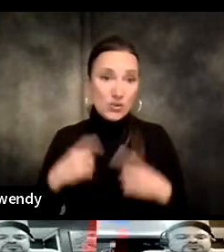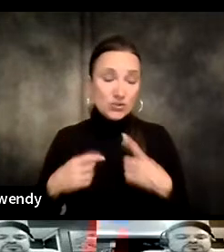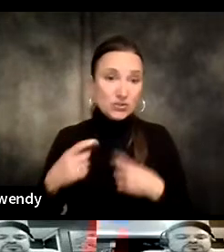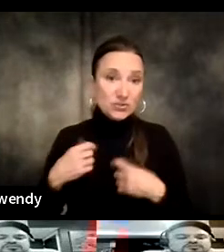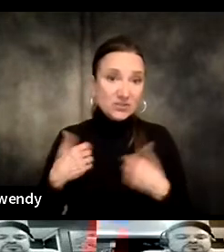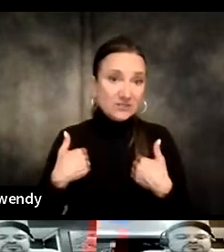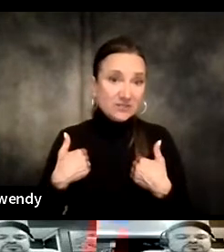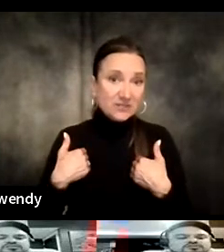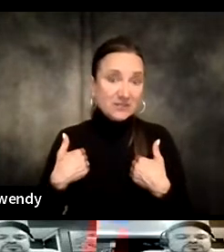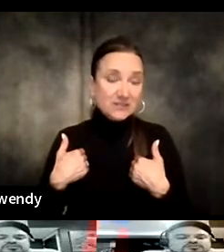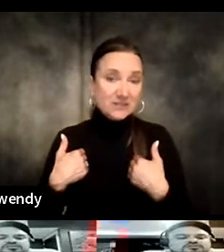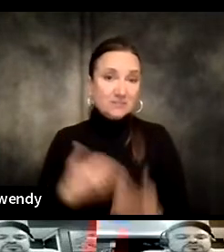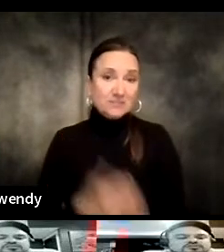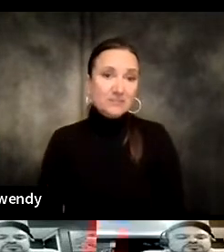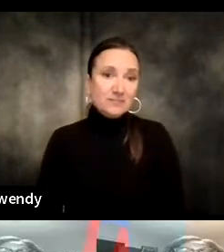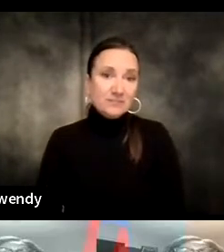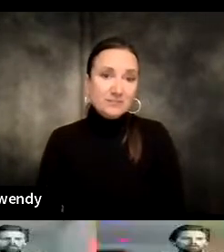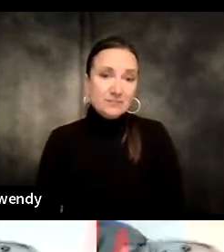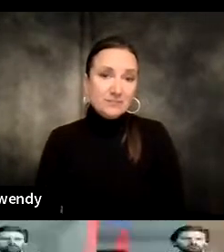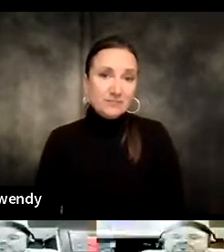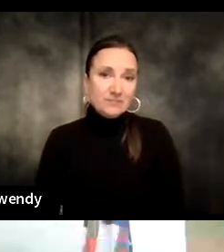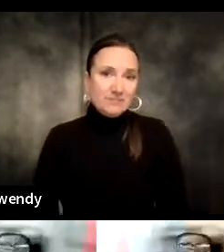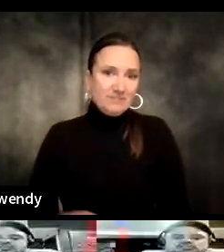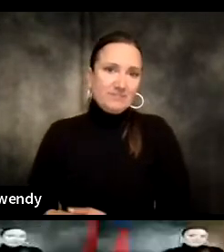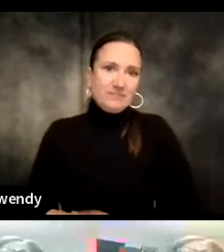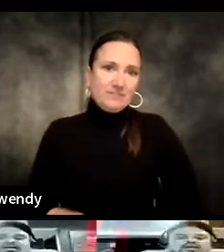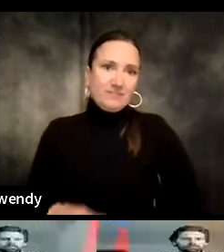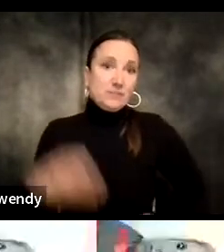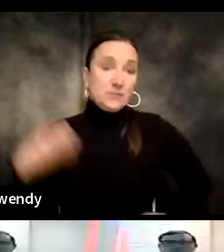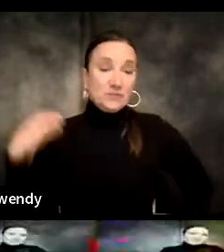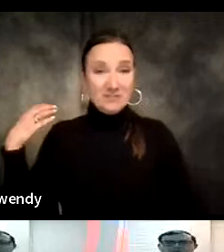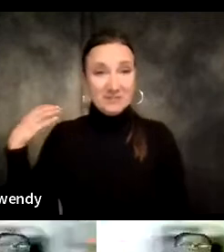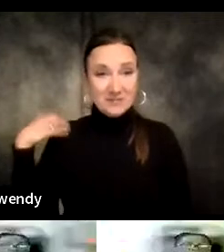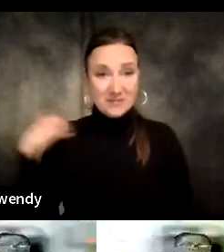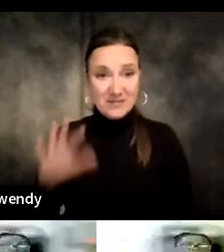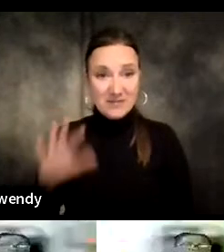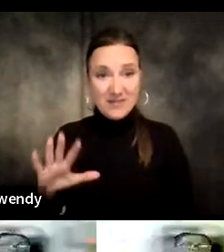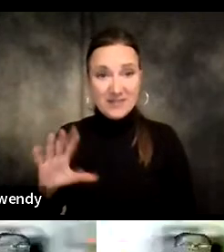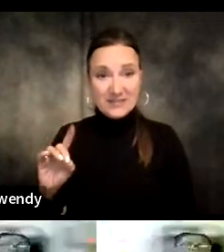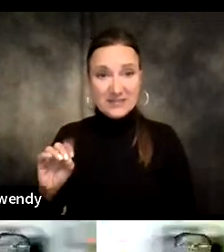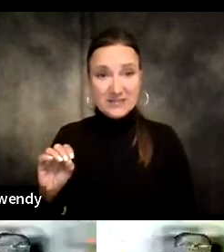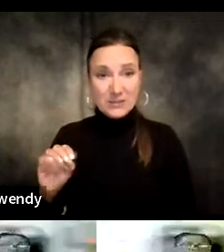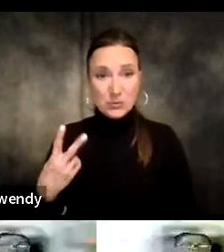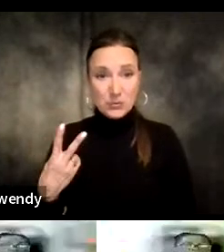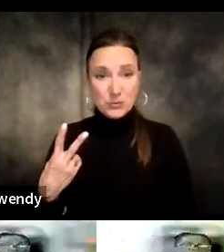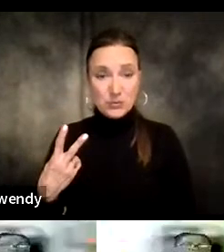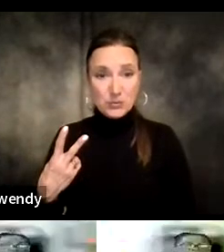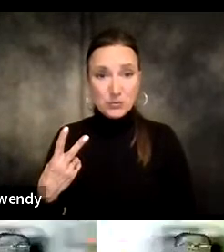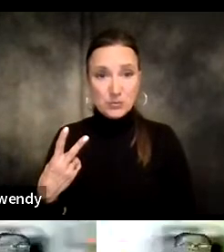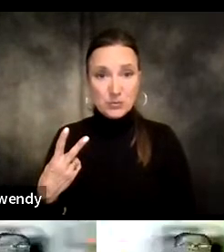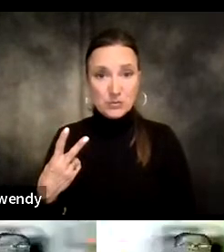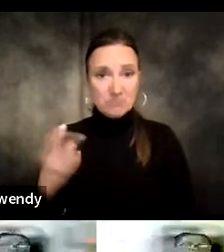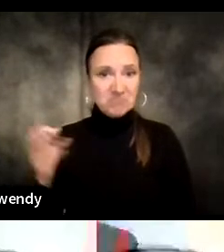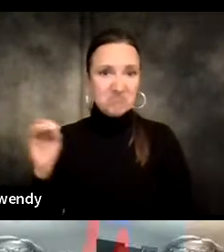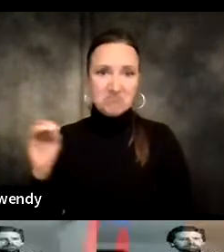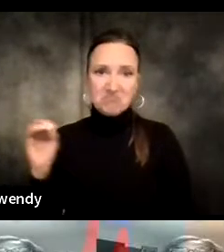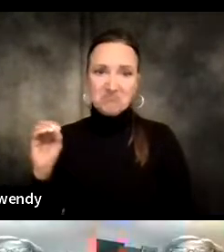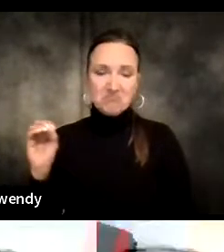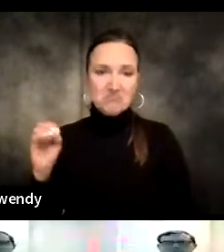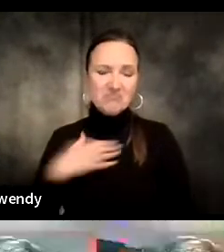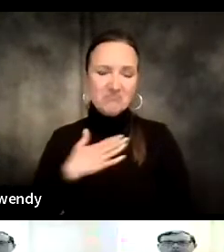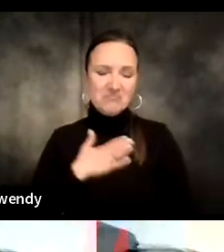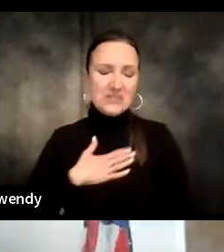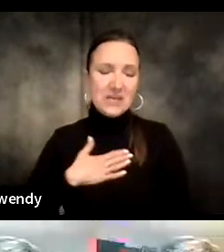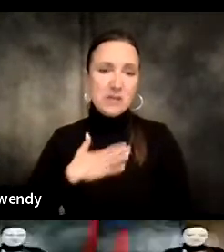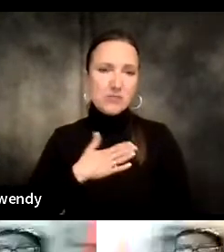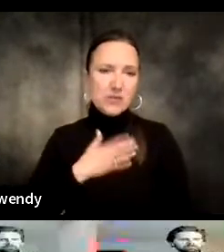might have for Ms. Jefferson tonight, and I'll start with the commission. 5D02, any questions? No questions. I